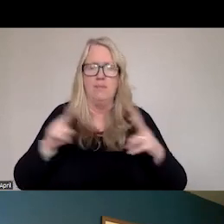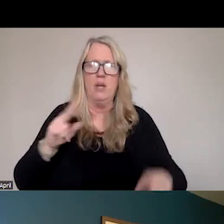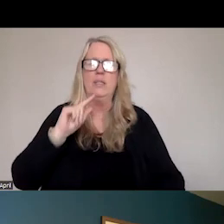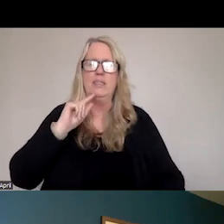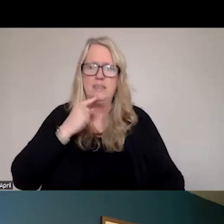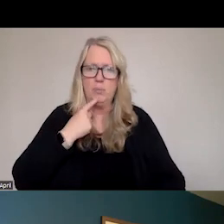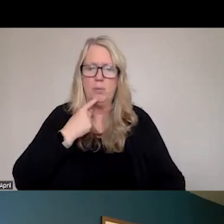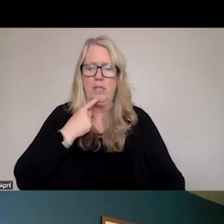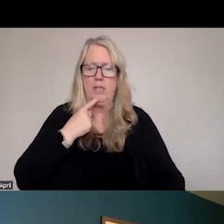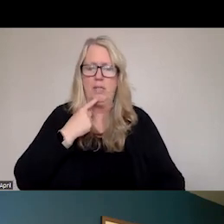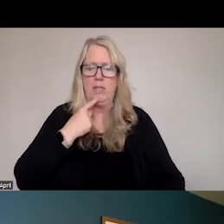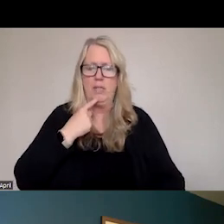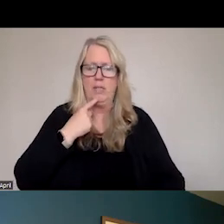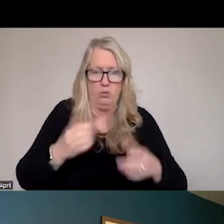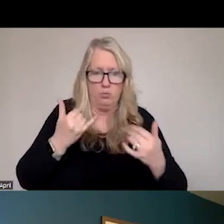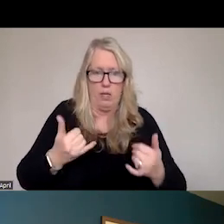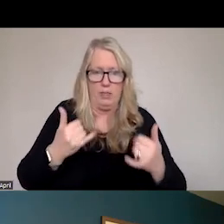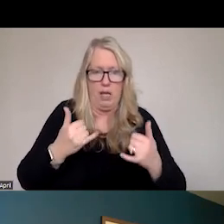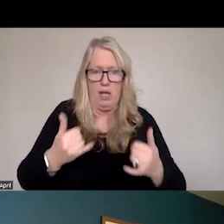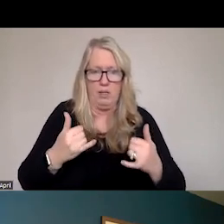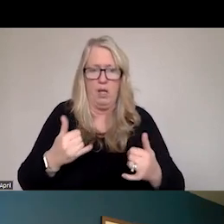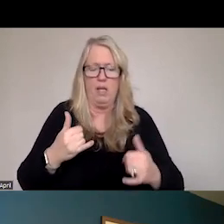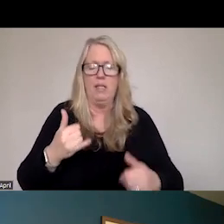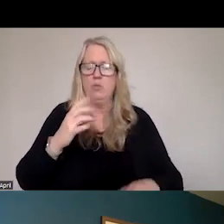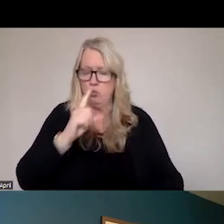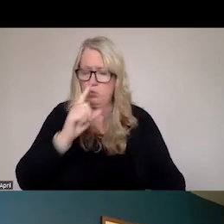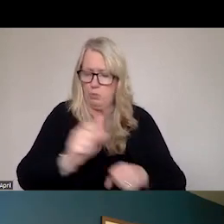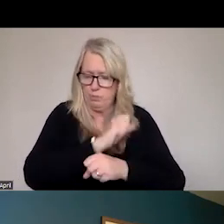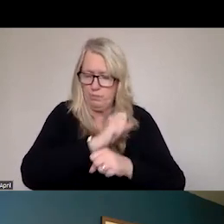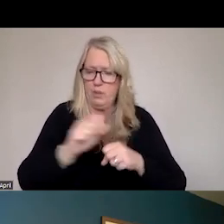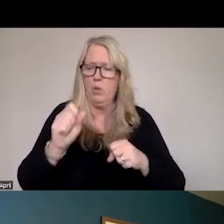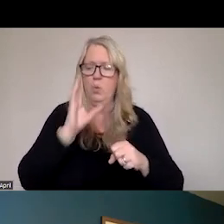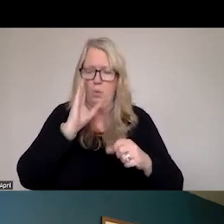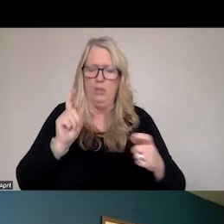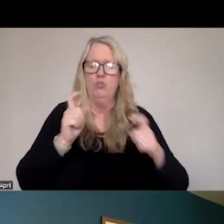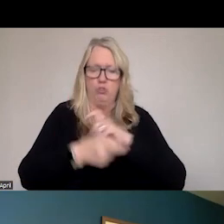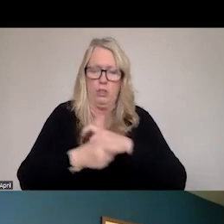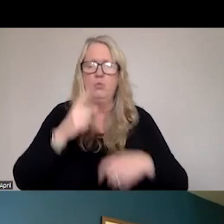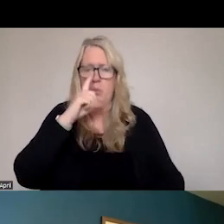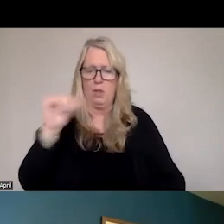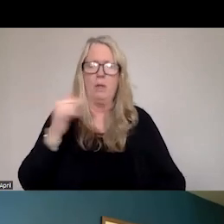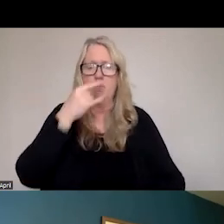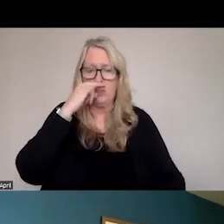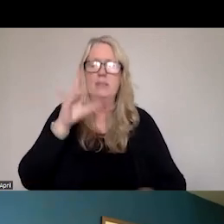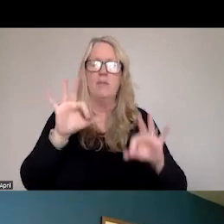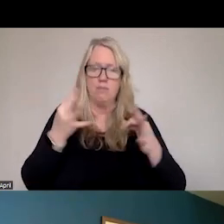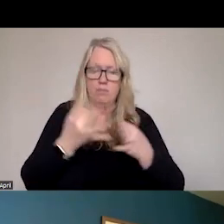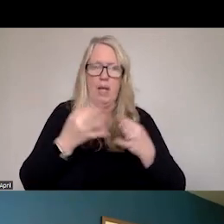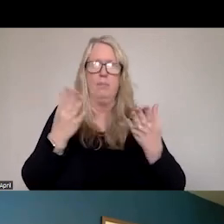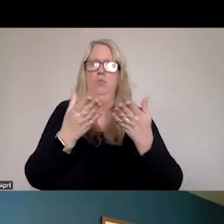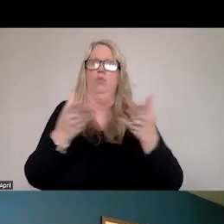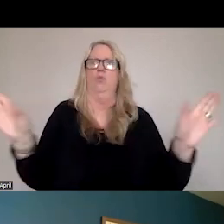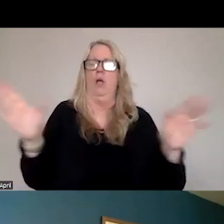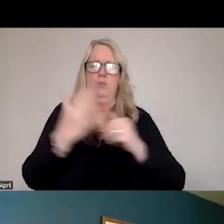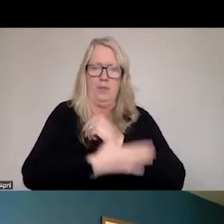this chance we have right now is going to actually change what it looks like for kids and families across this whole